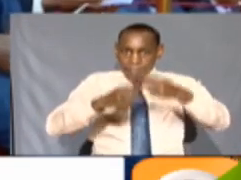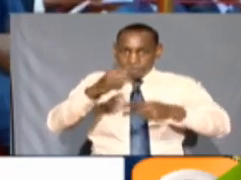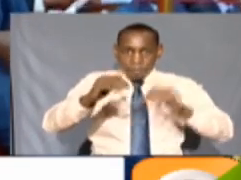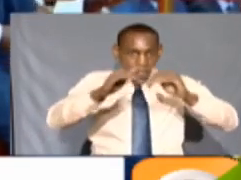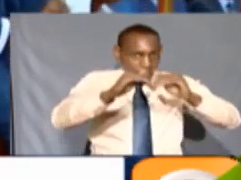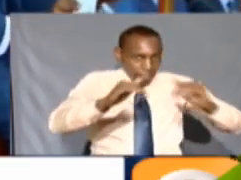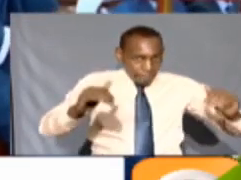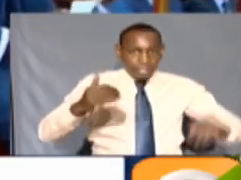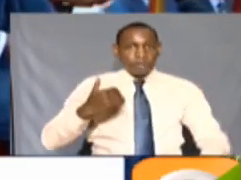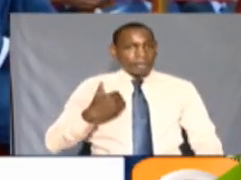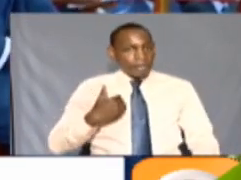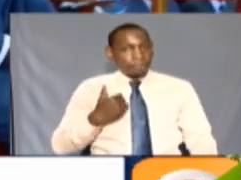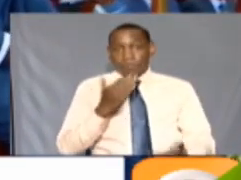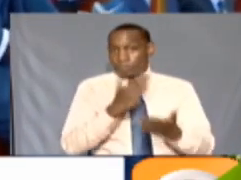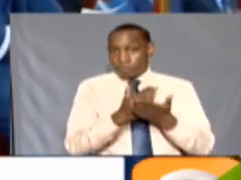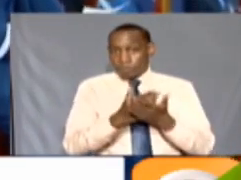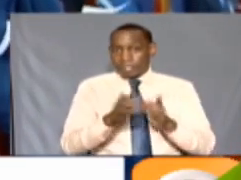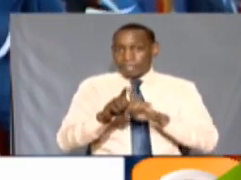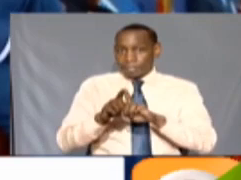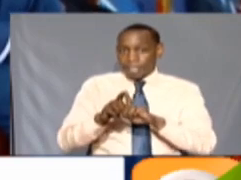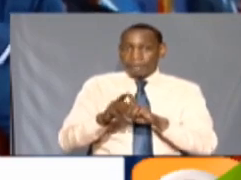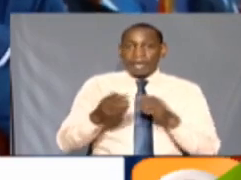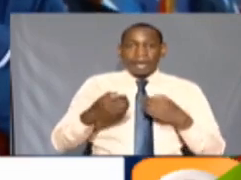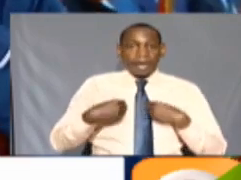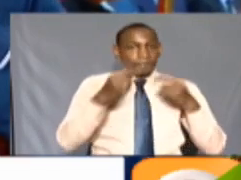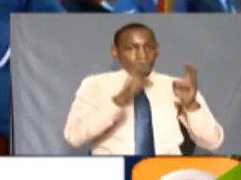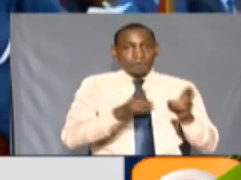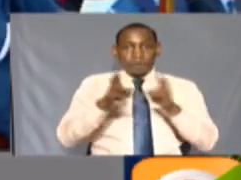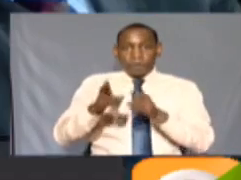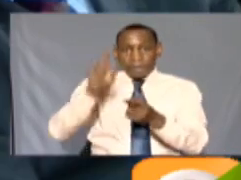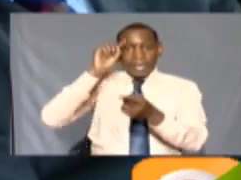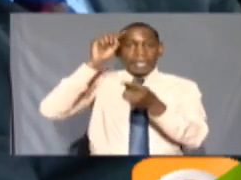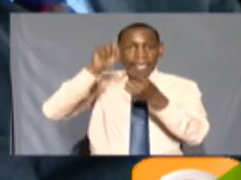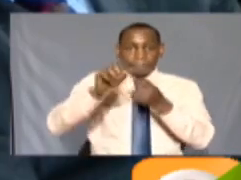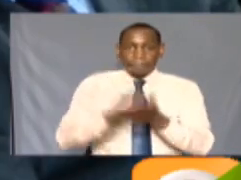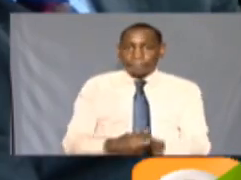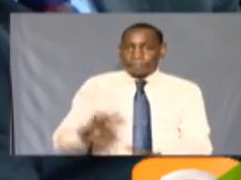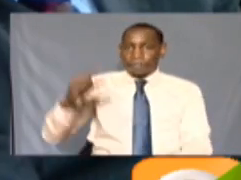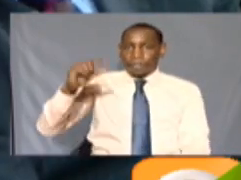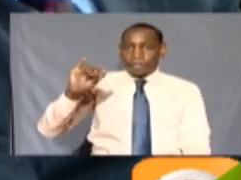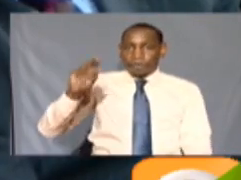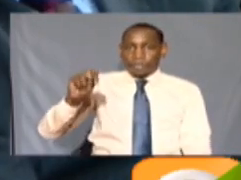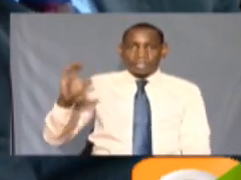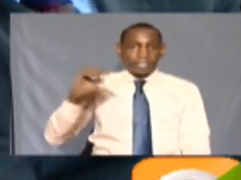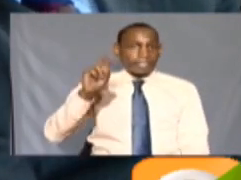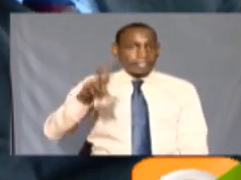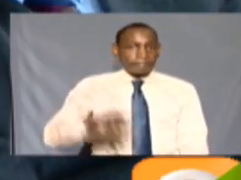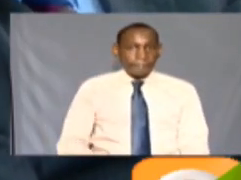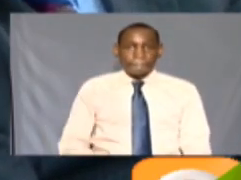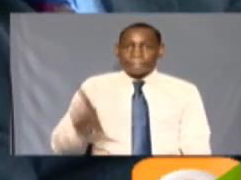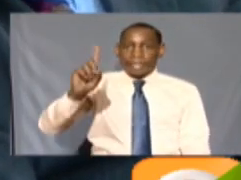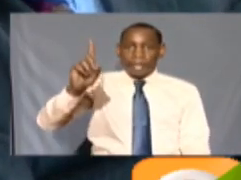divisions exist despite professed commonality of intentions. Chemutai Goin, Citizen TV, Nairobi.